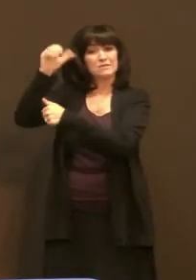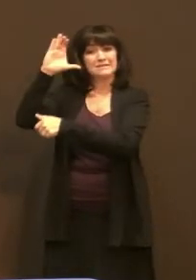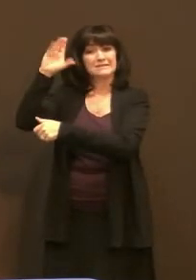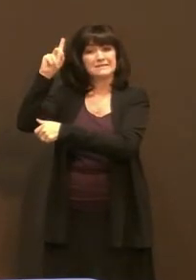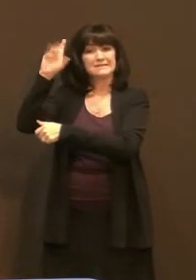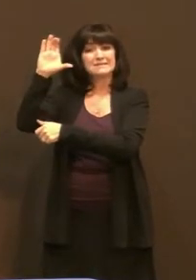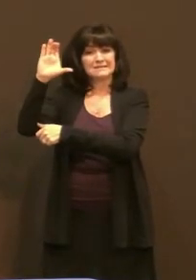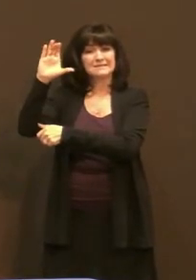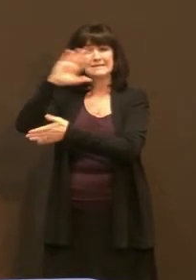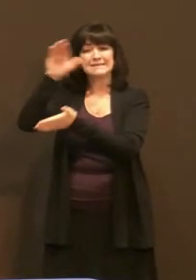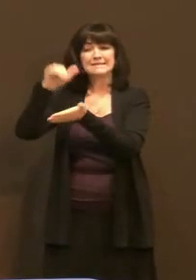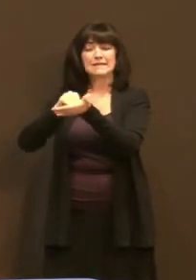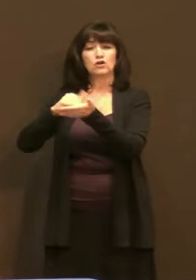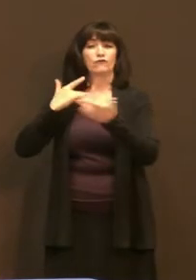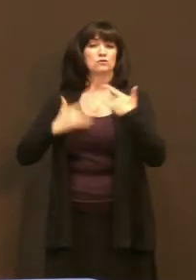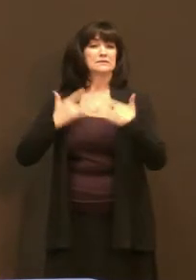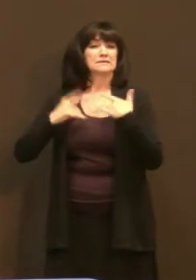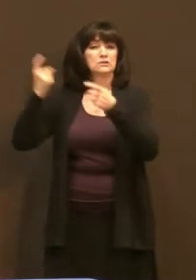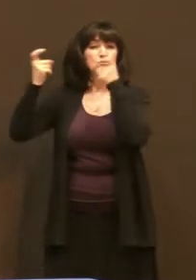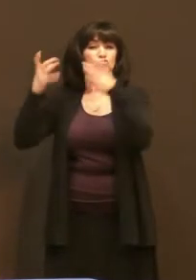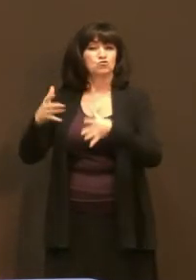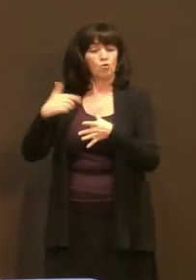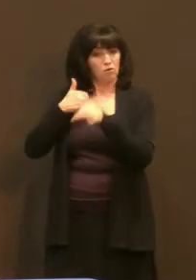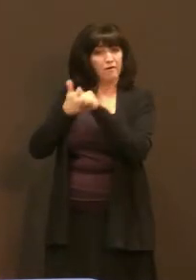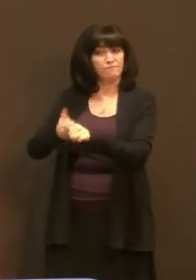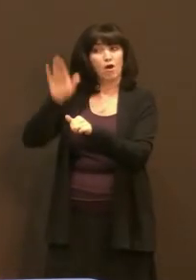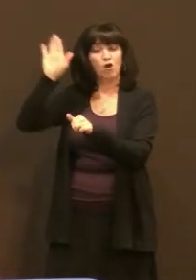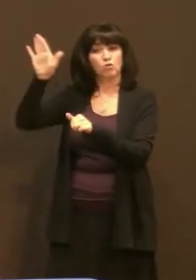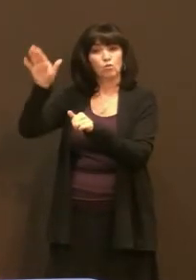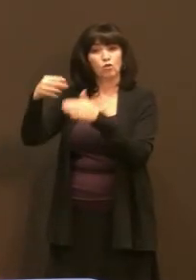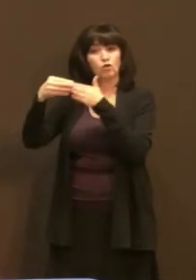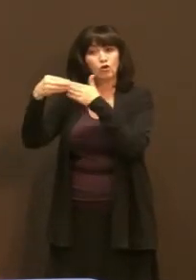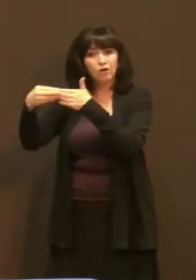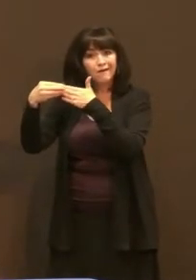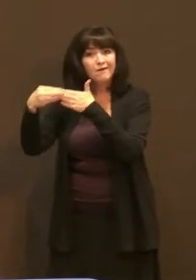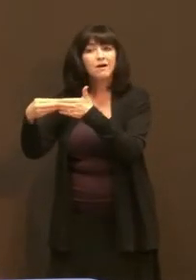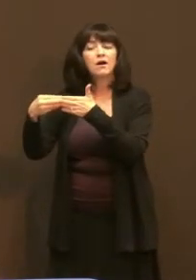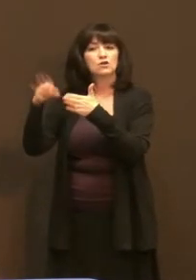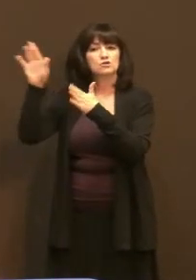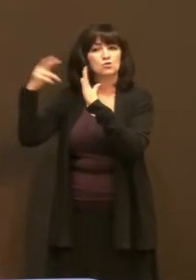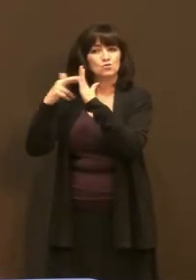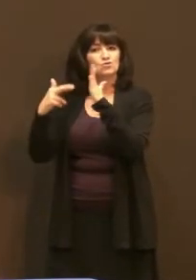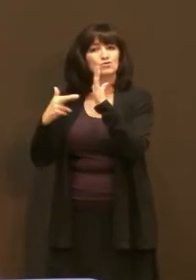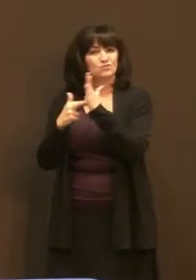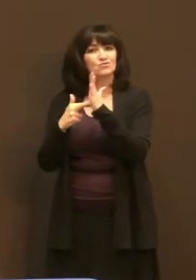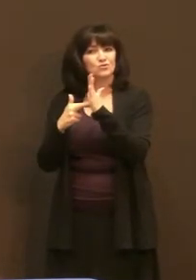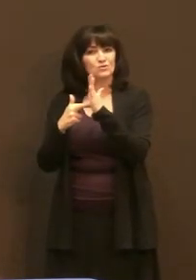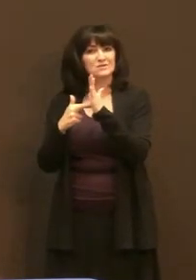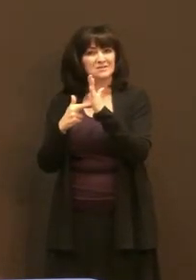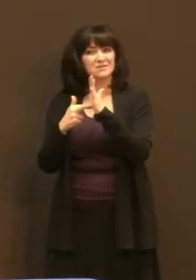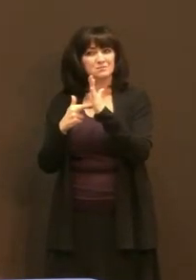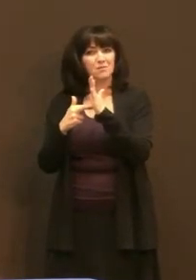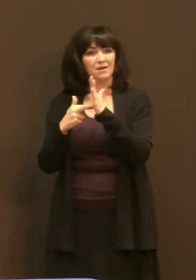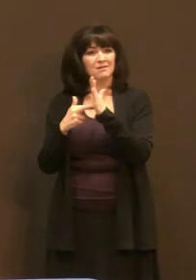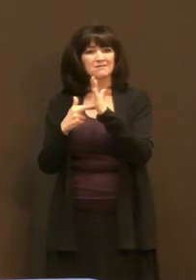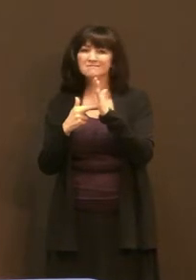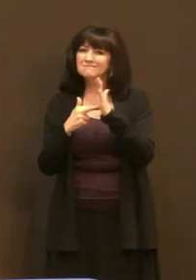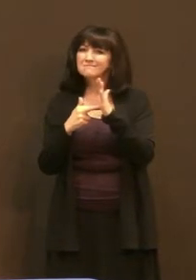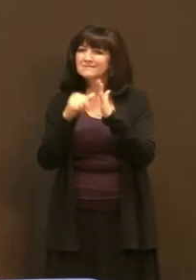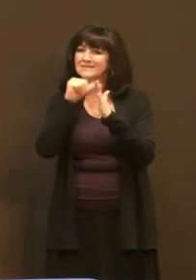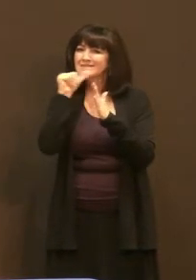Prevention guidance around this, but as we know, it can feel a little uncomfortable to staff to